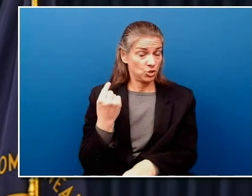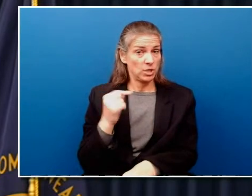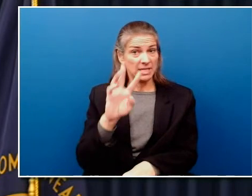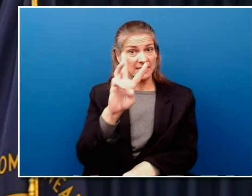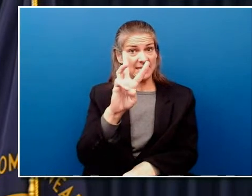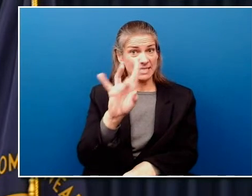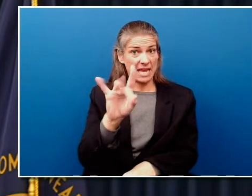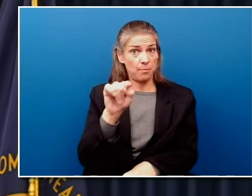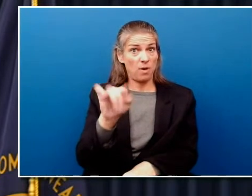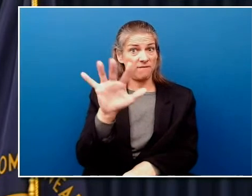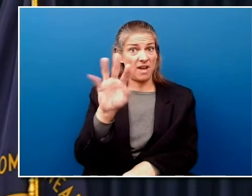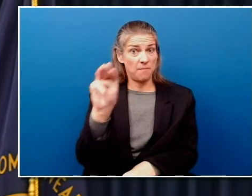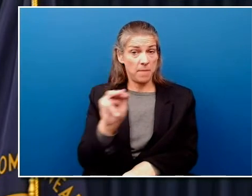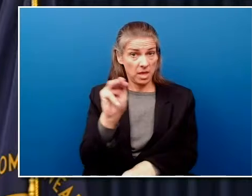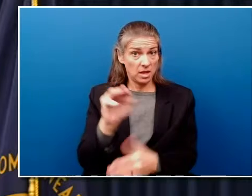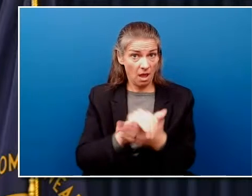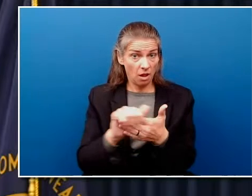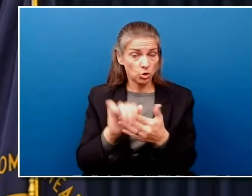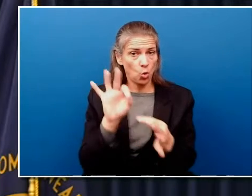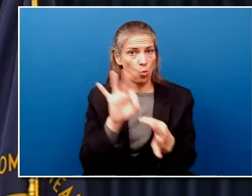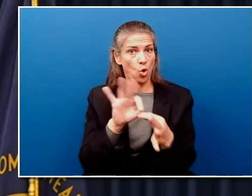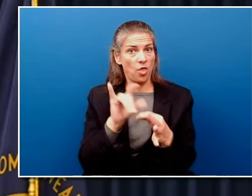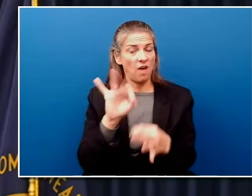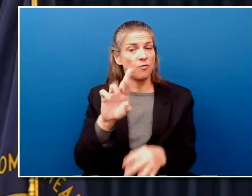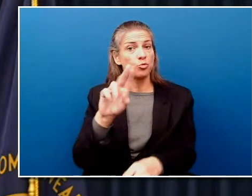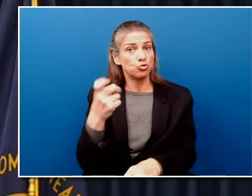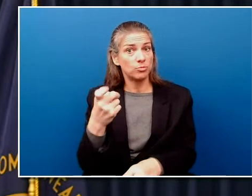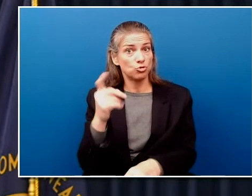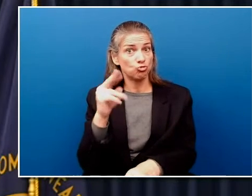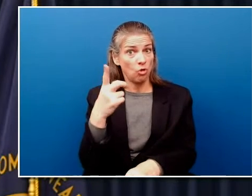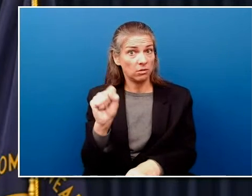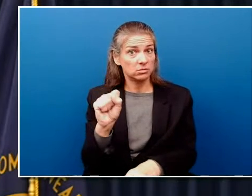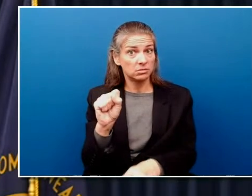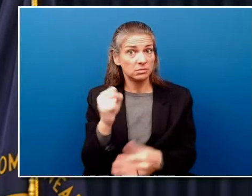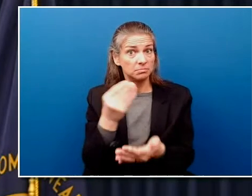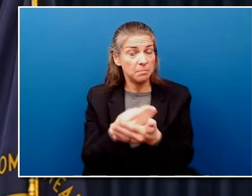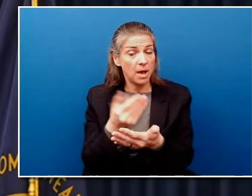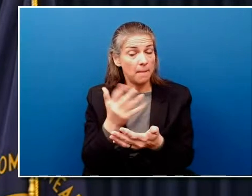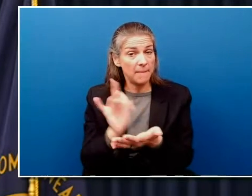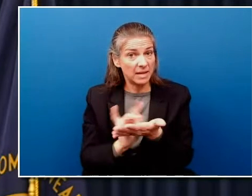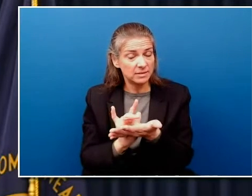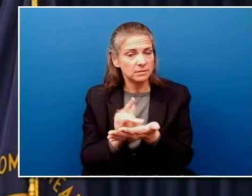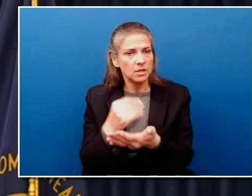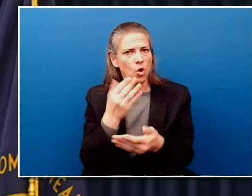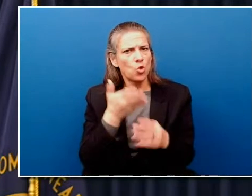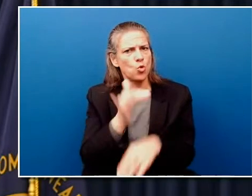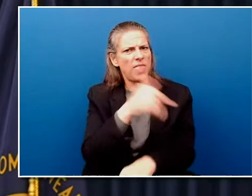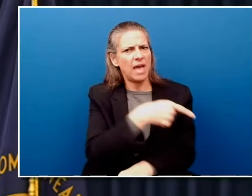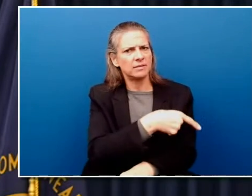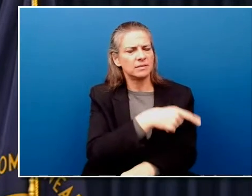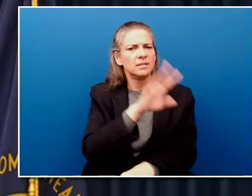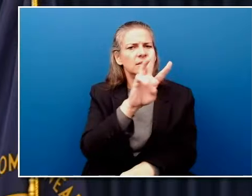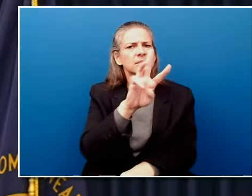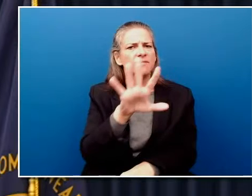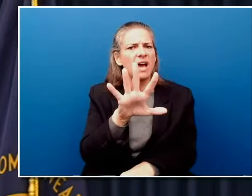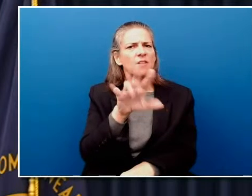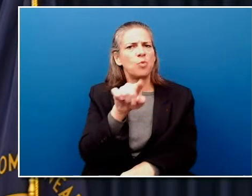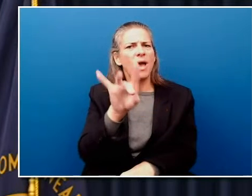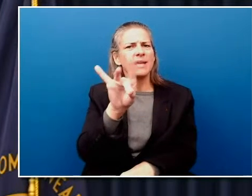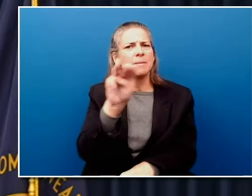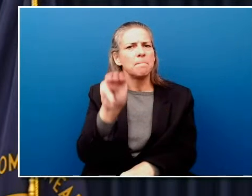$68.5 million worth of prescription drug support was provided through this program. That's $65.8 million